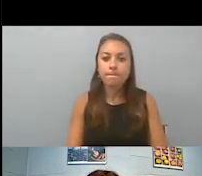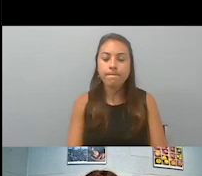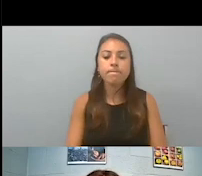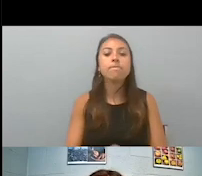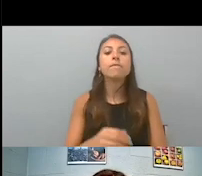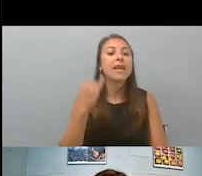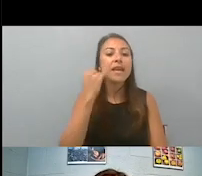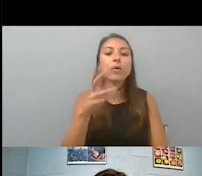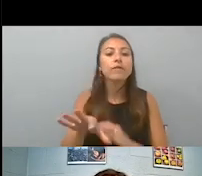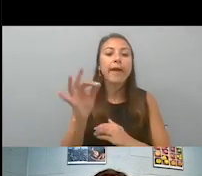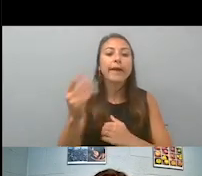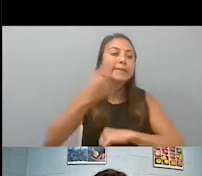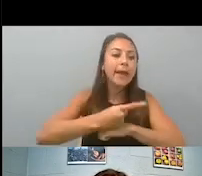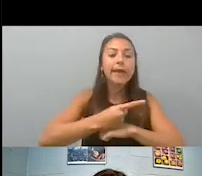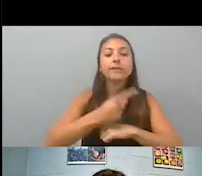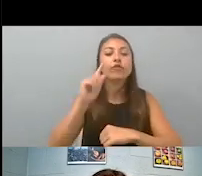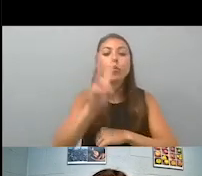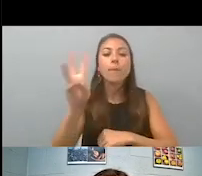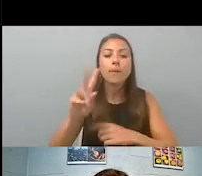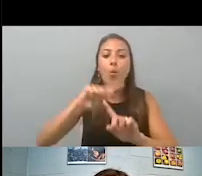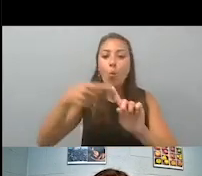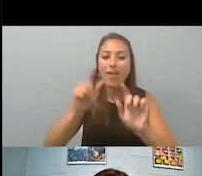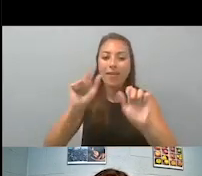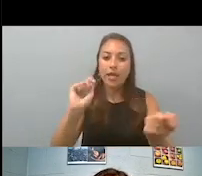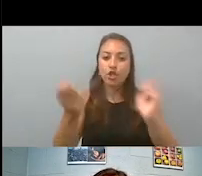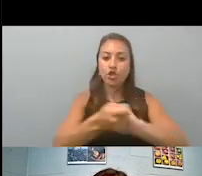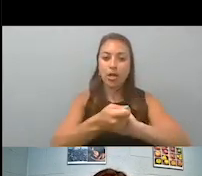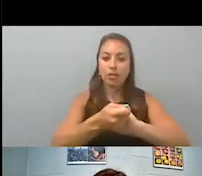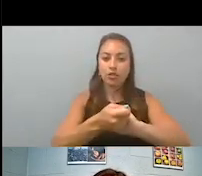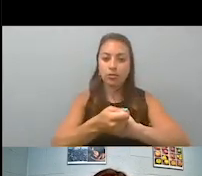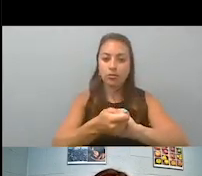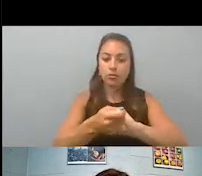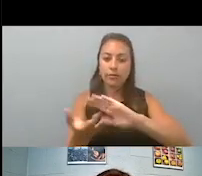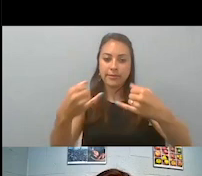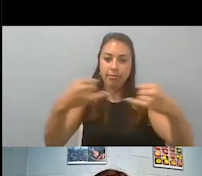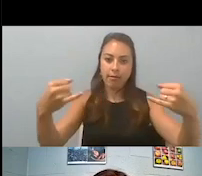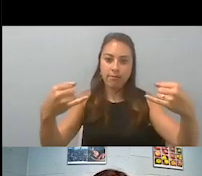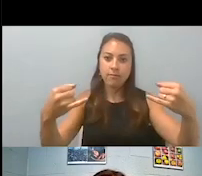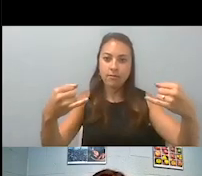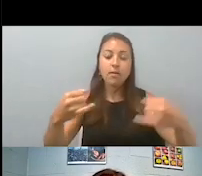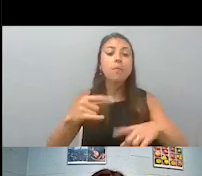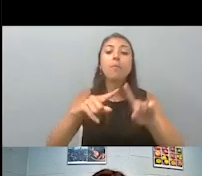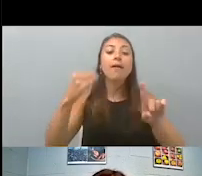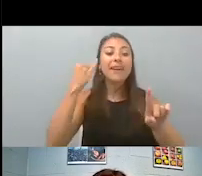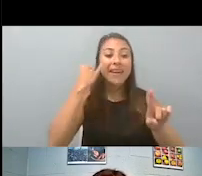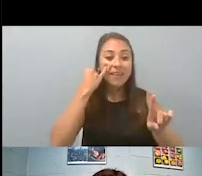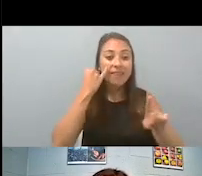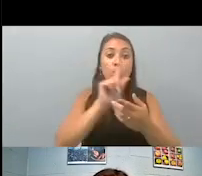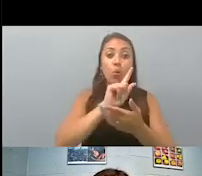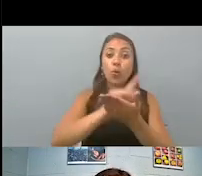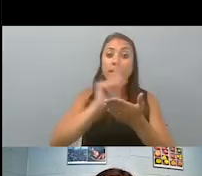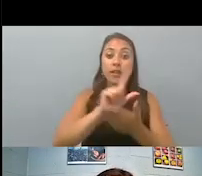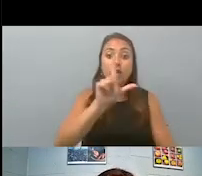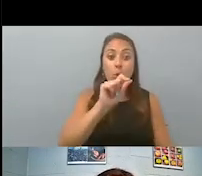find dates on our website about when these changes have to be made by. But if the if the weekly 20